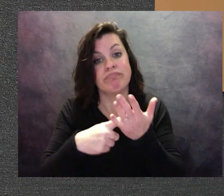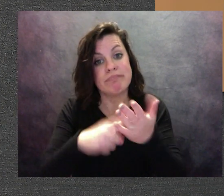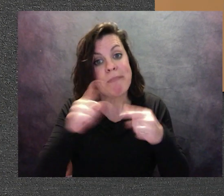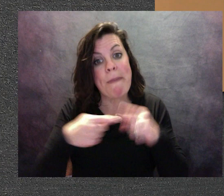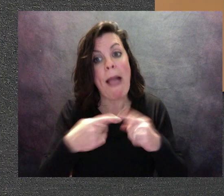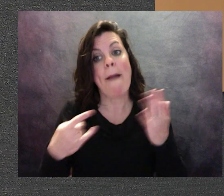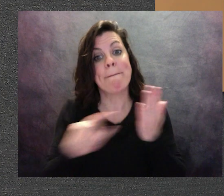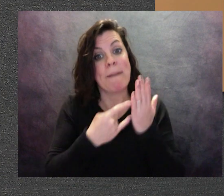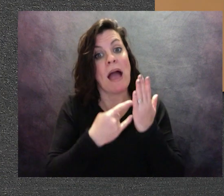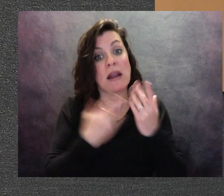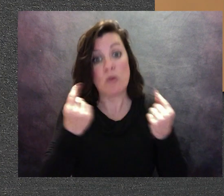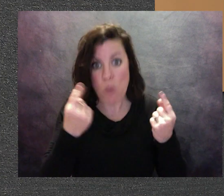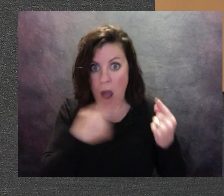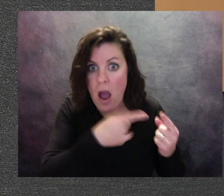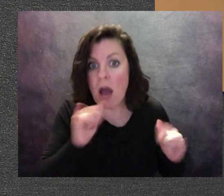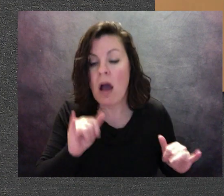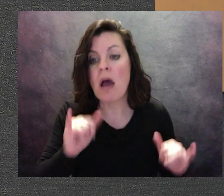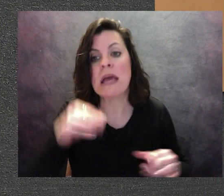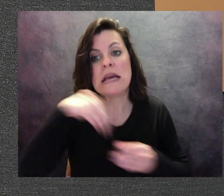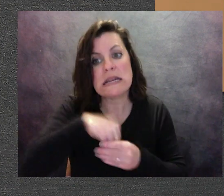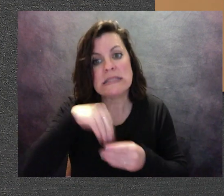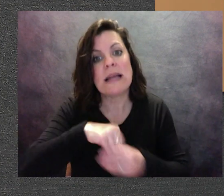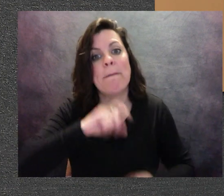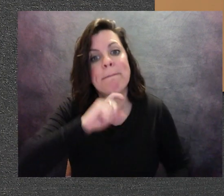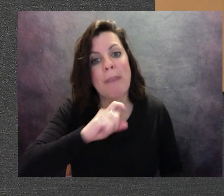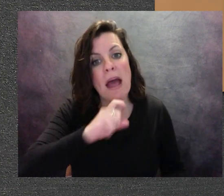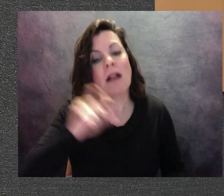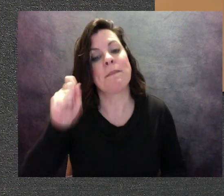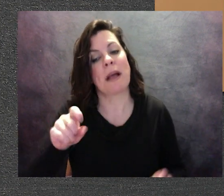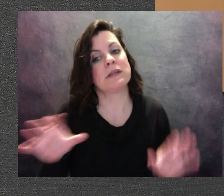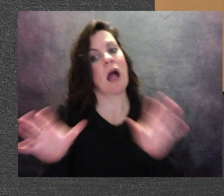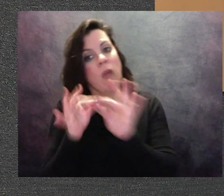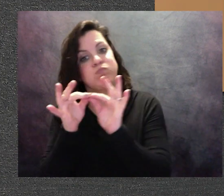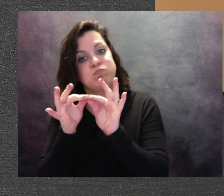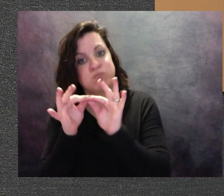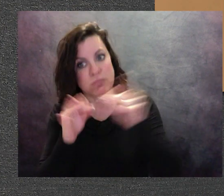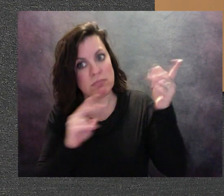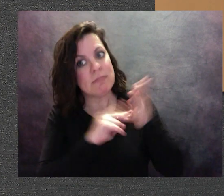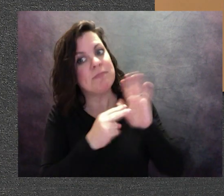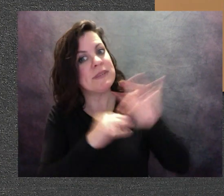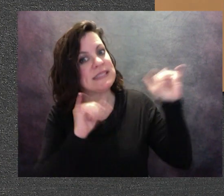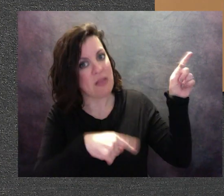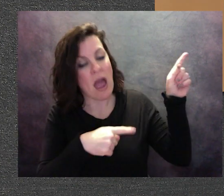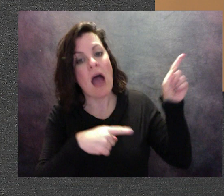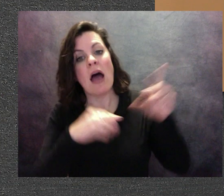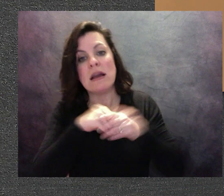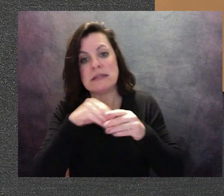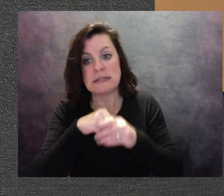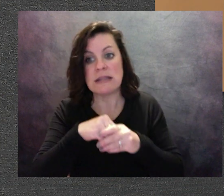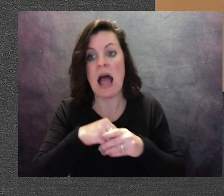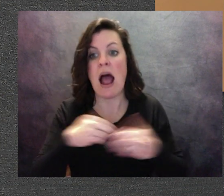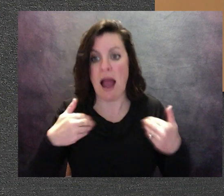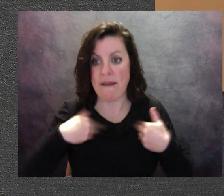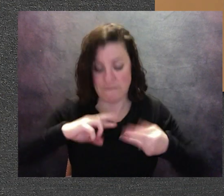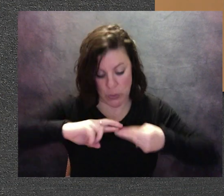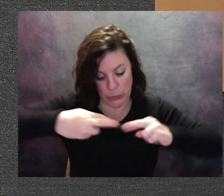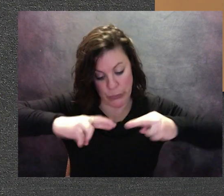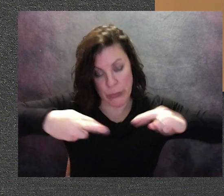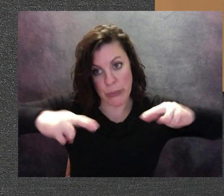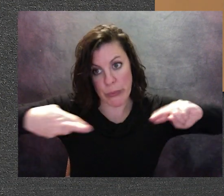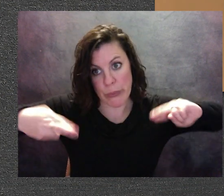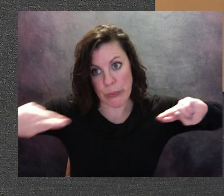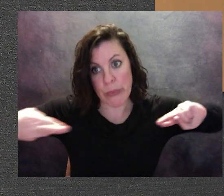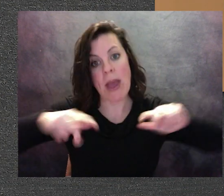metal. Well, it has metal in here, and that's why you can twist